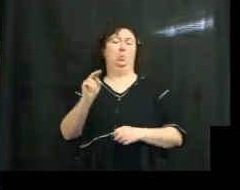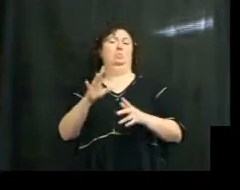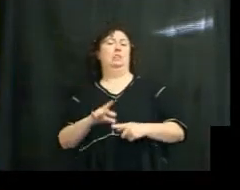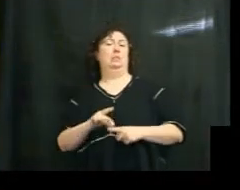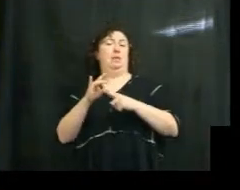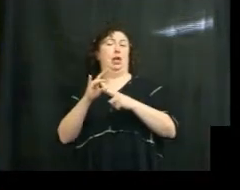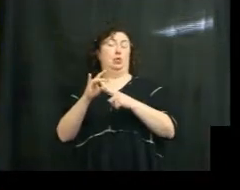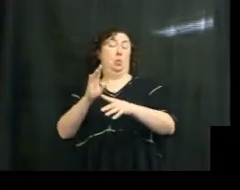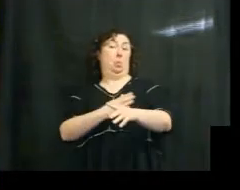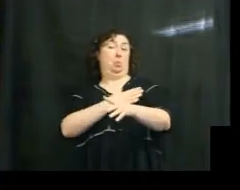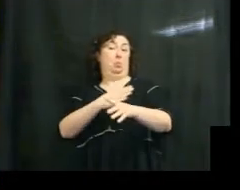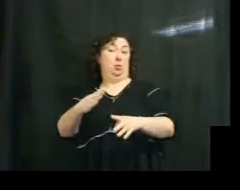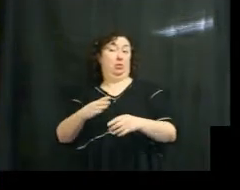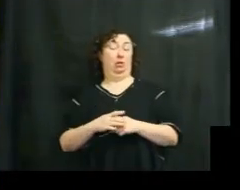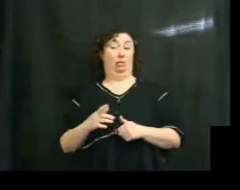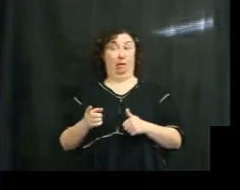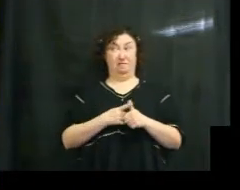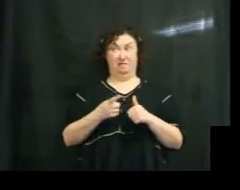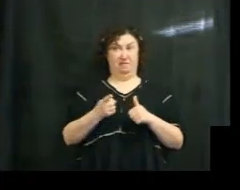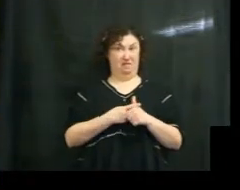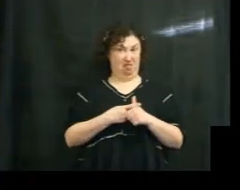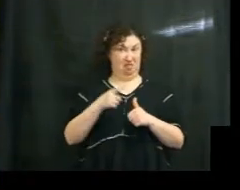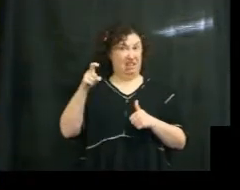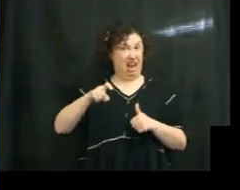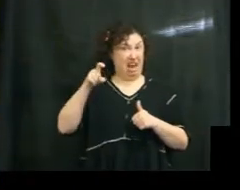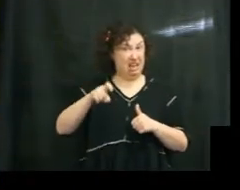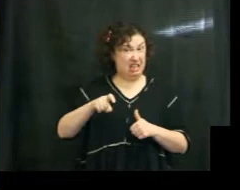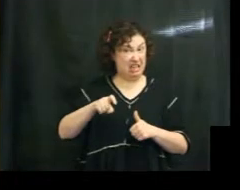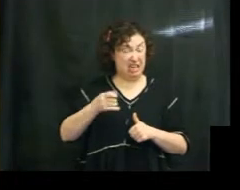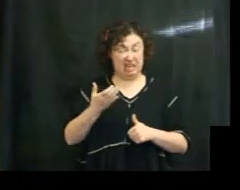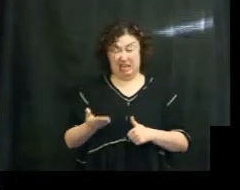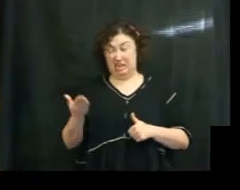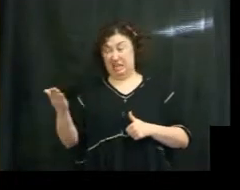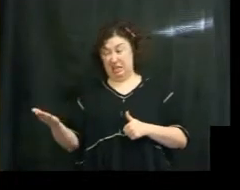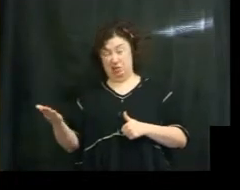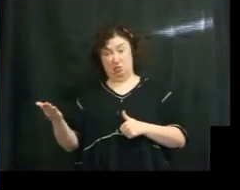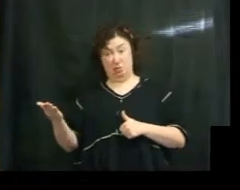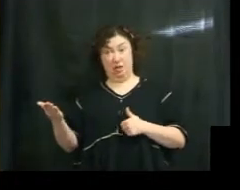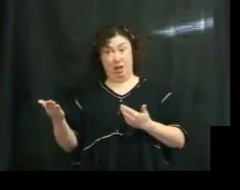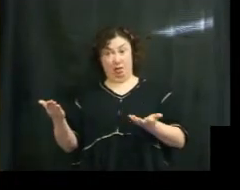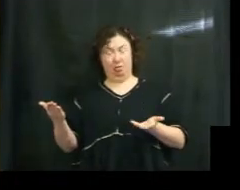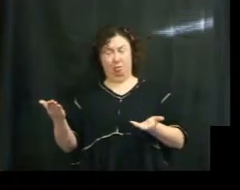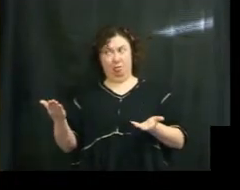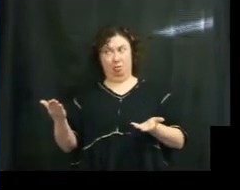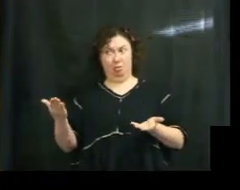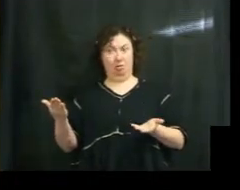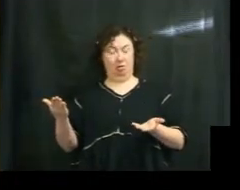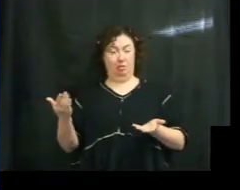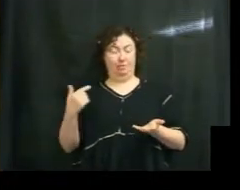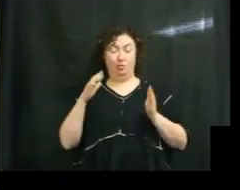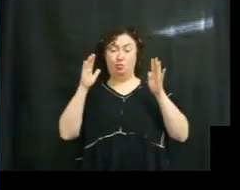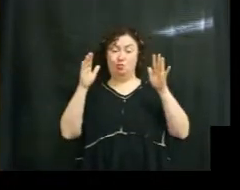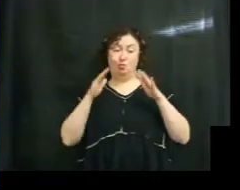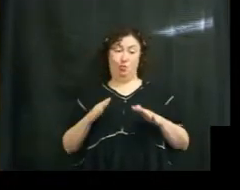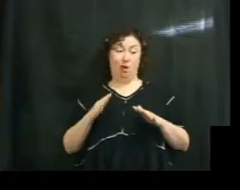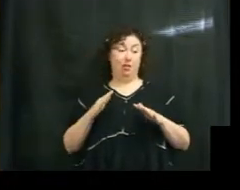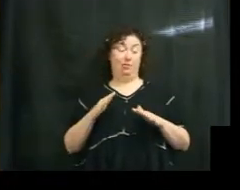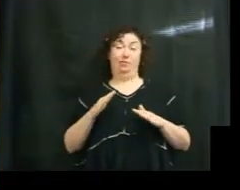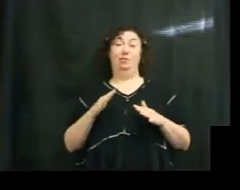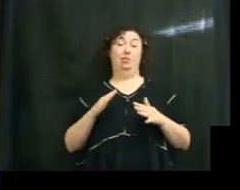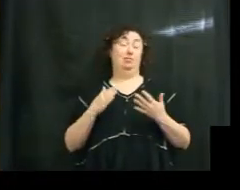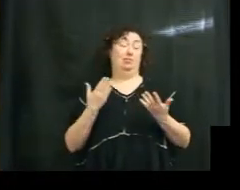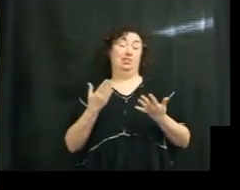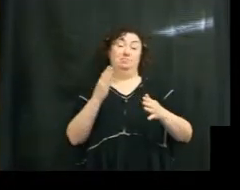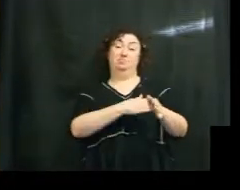But first, I needed an instrument. The great thing about music is that you don't even need a real instrument